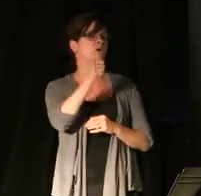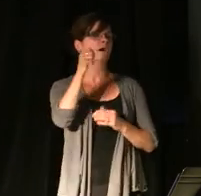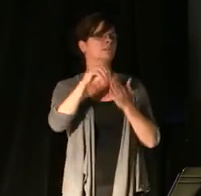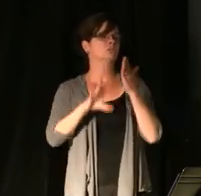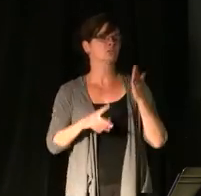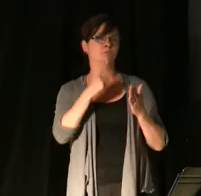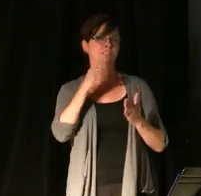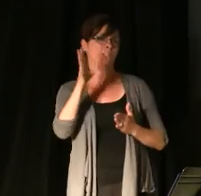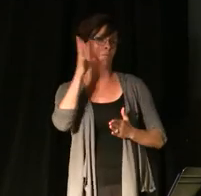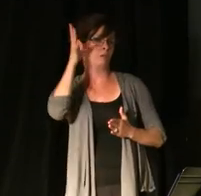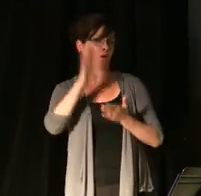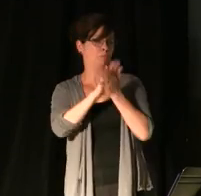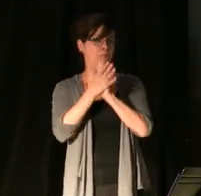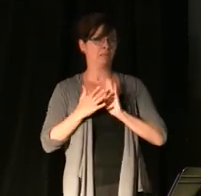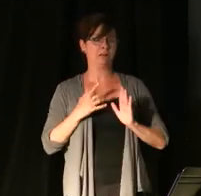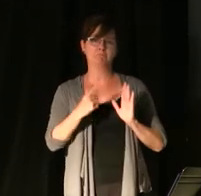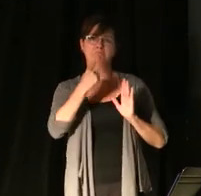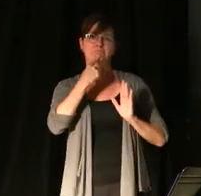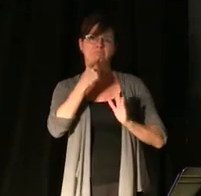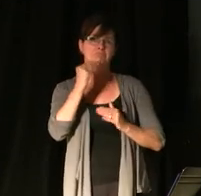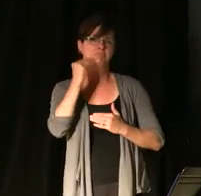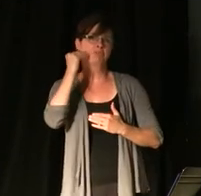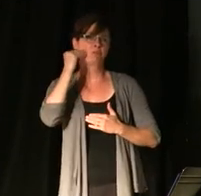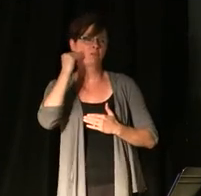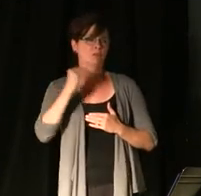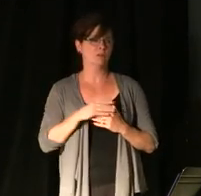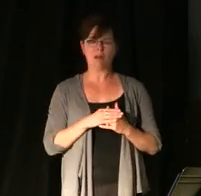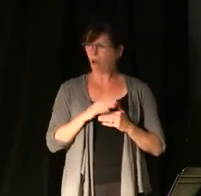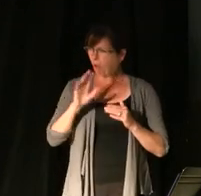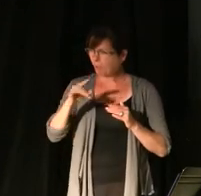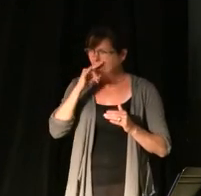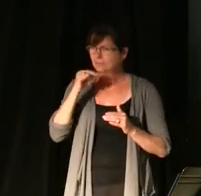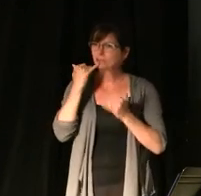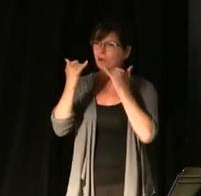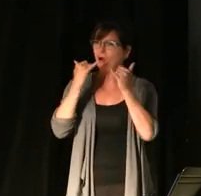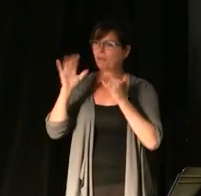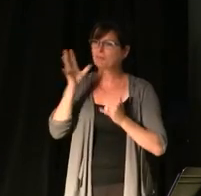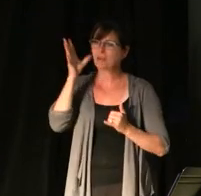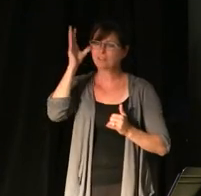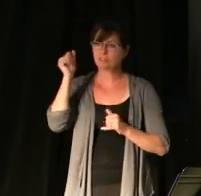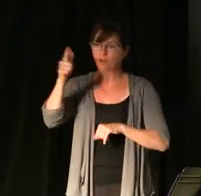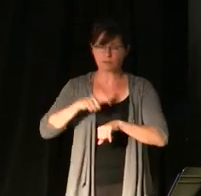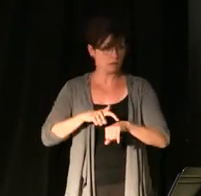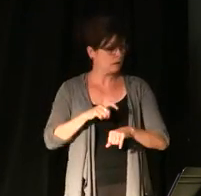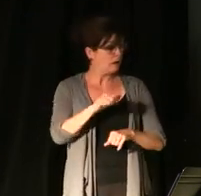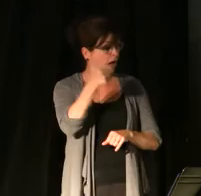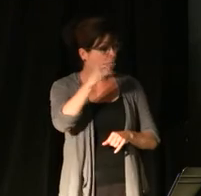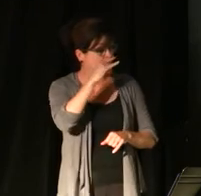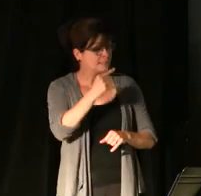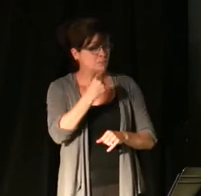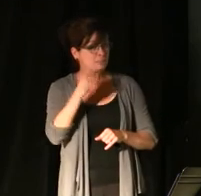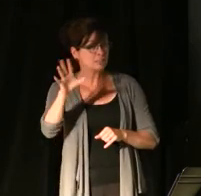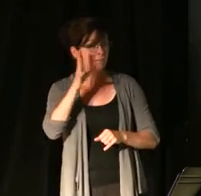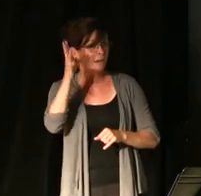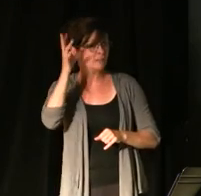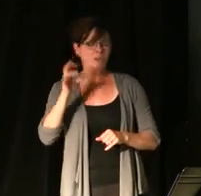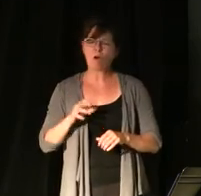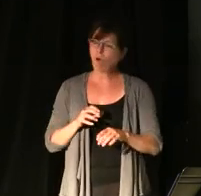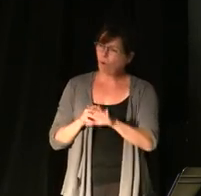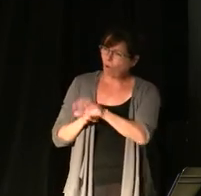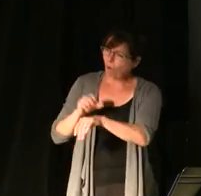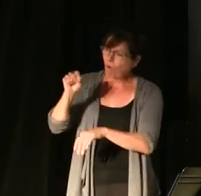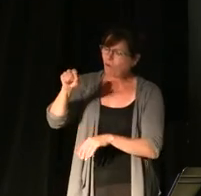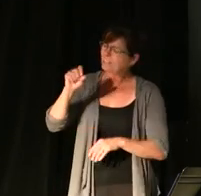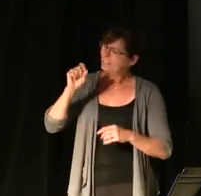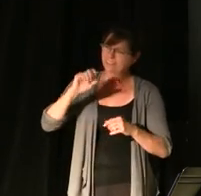their parents and gets homesick? We have kids calling their folks all the time. Other kids miss their parents too? Yes, Penny, it's